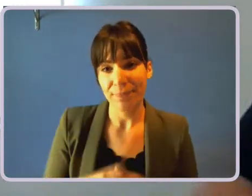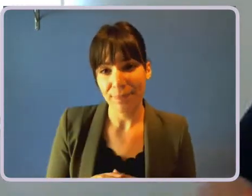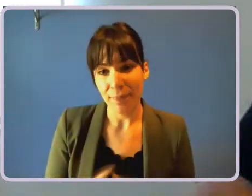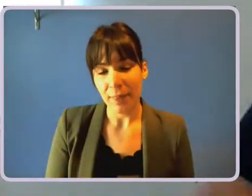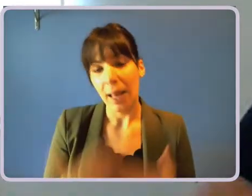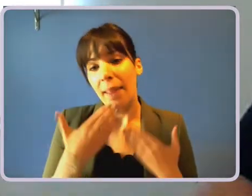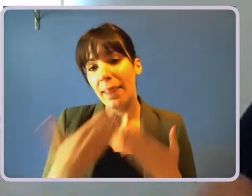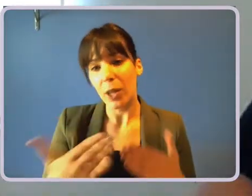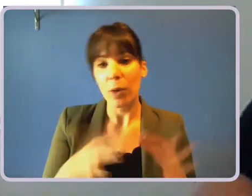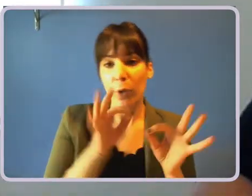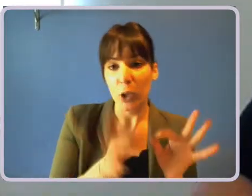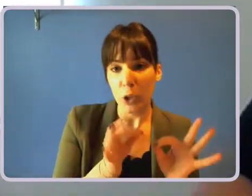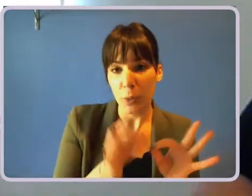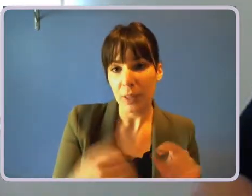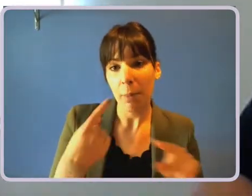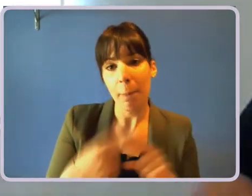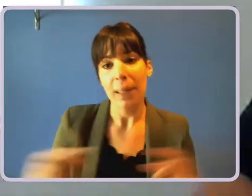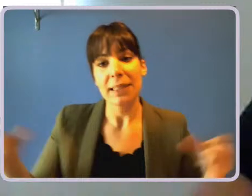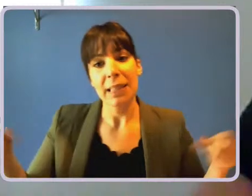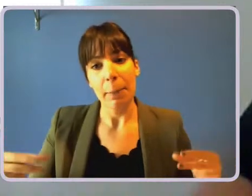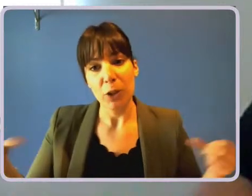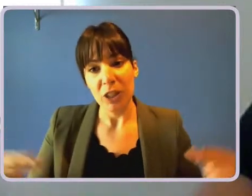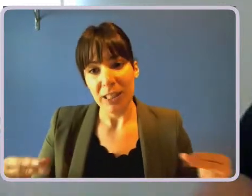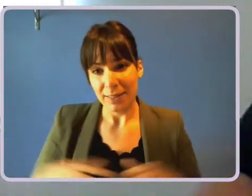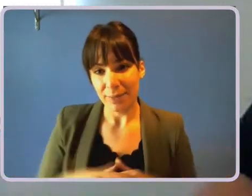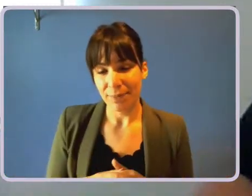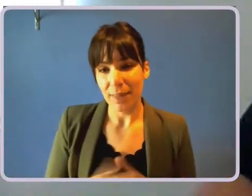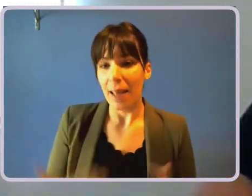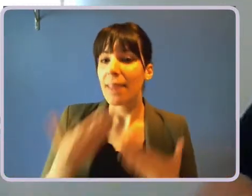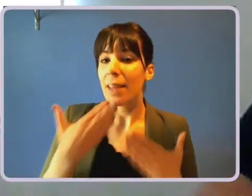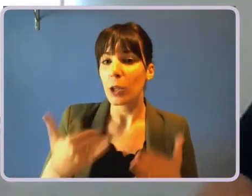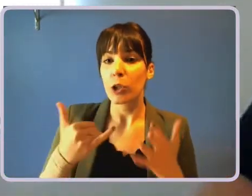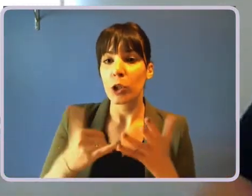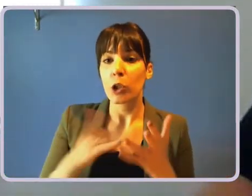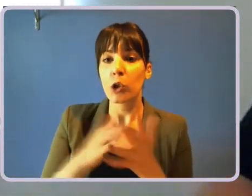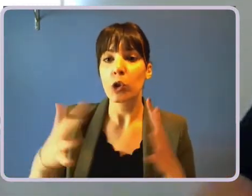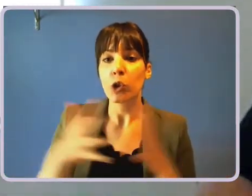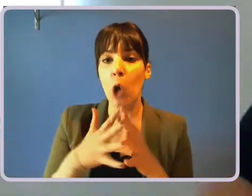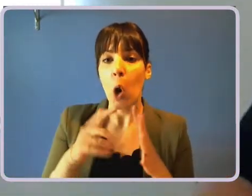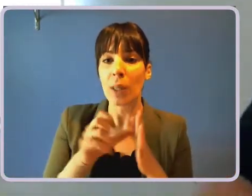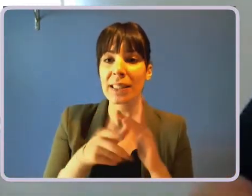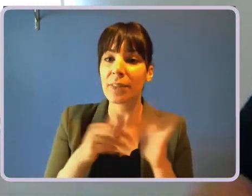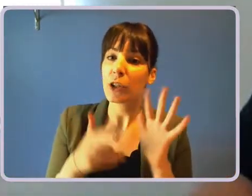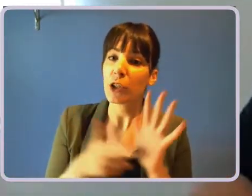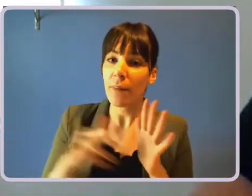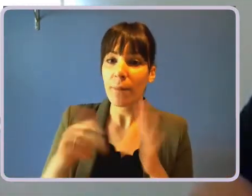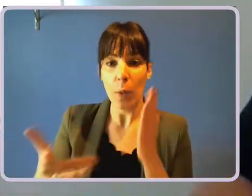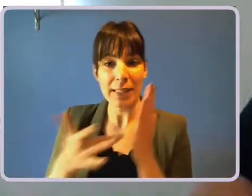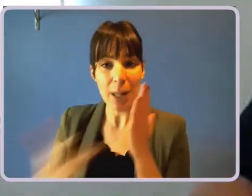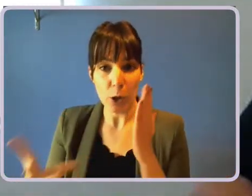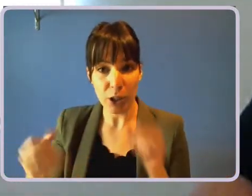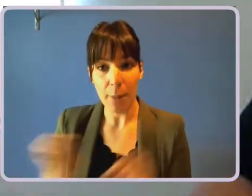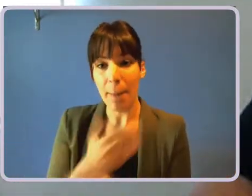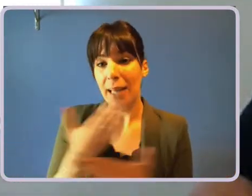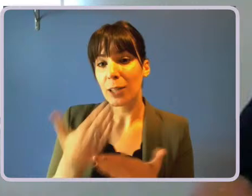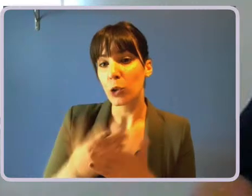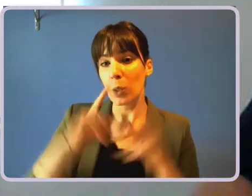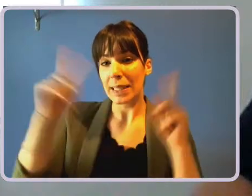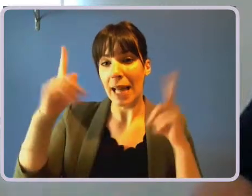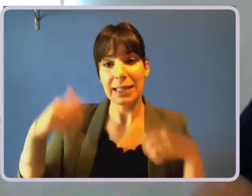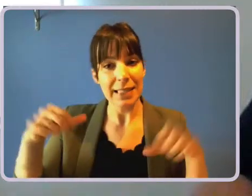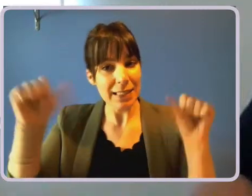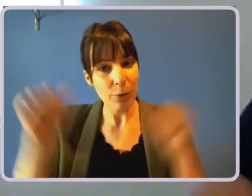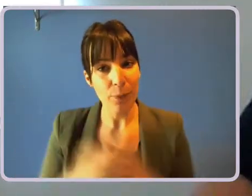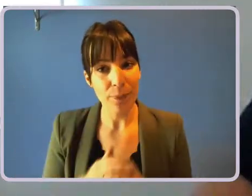captioners. Thank you to Show Division for the technology and making this work today. Thank you to my colleagues